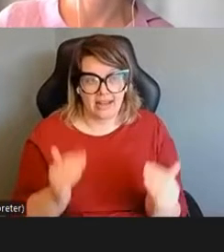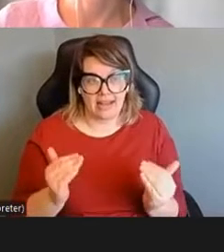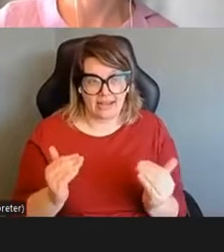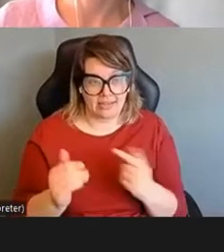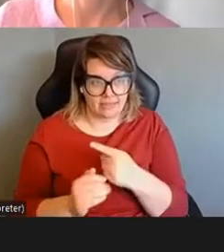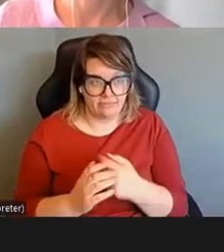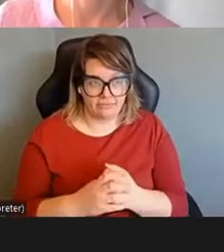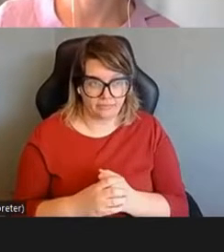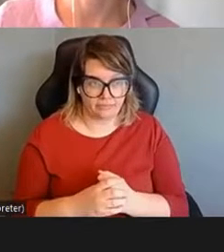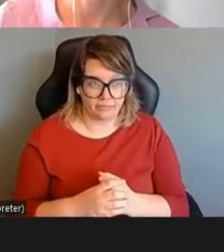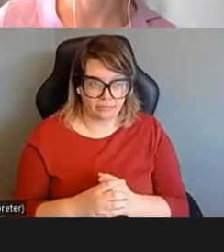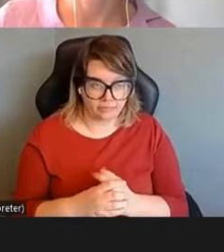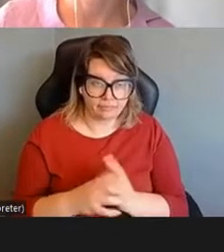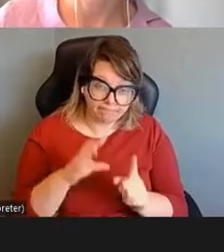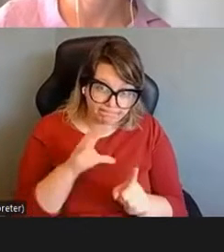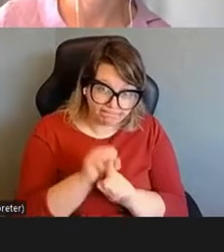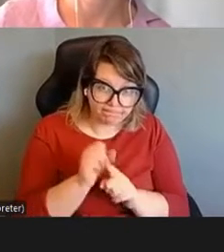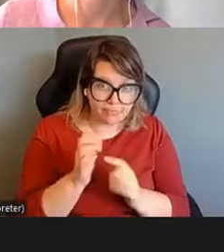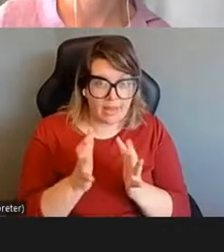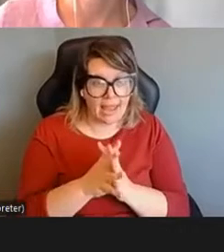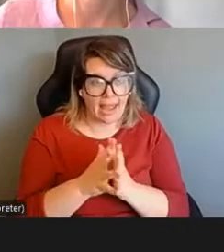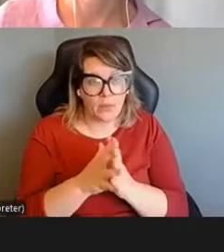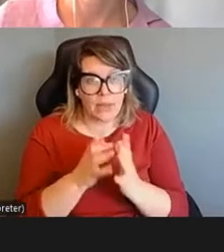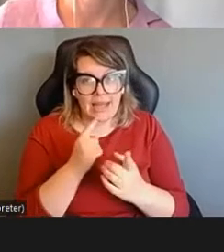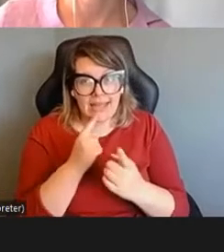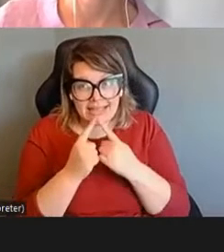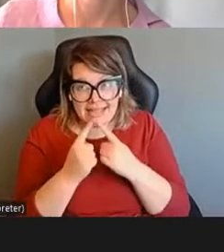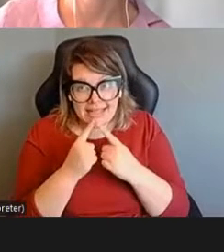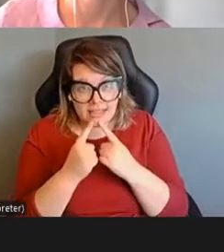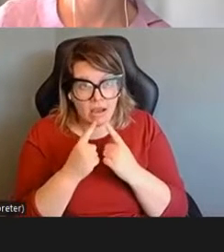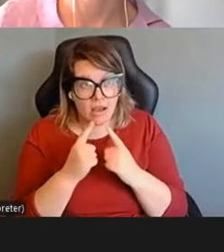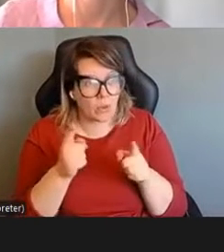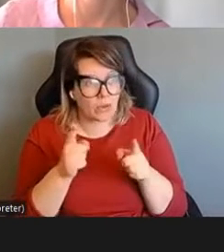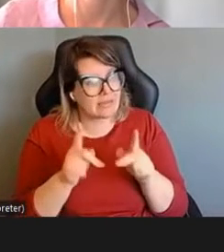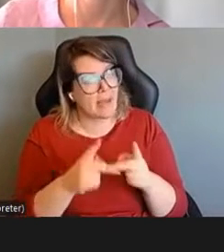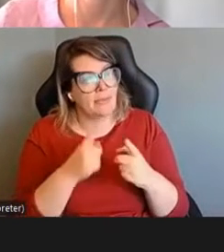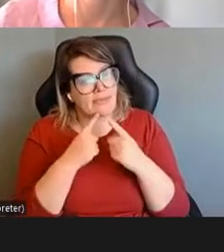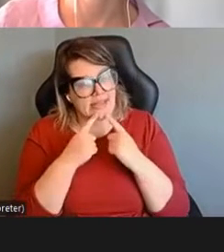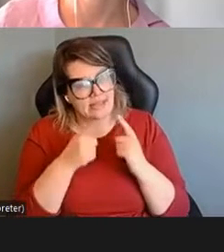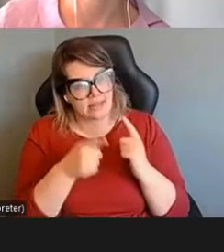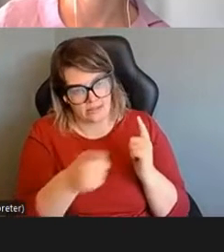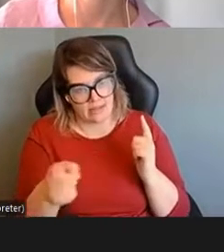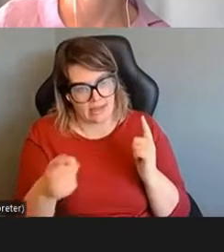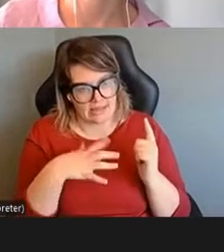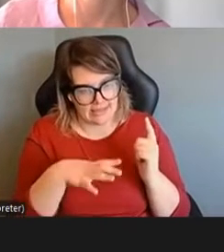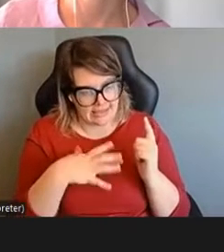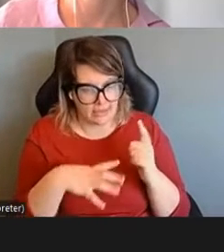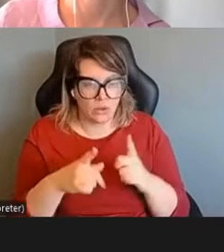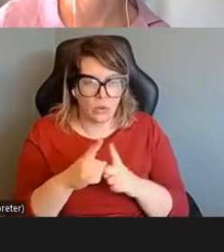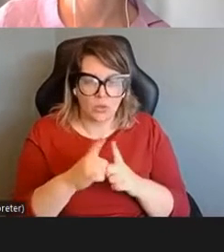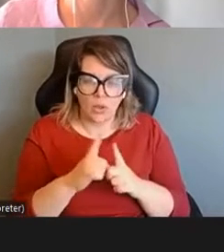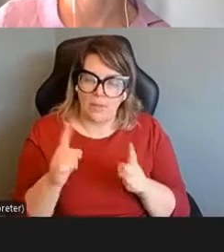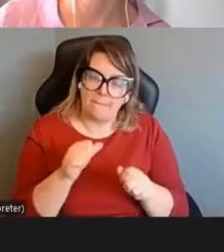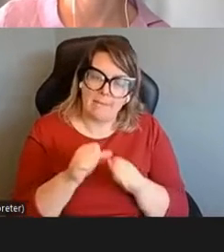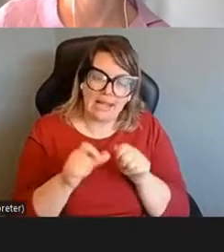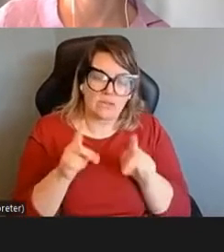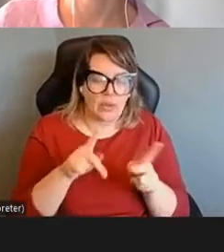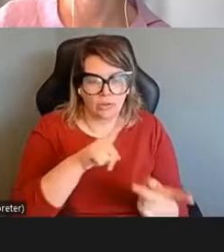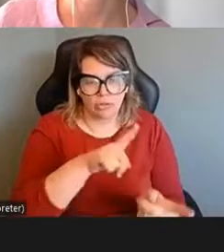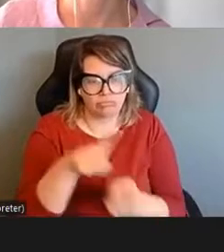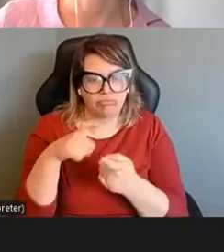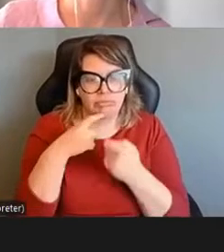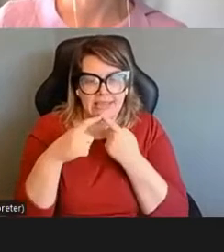is identifying what kind of data they will need and also what method is best suited for